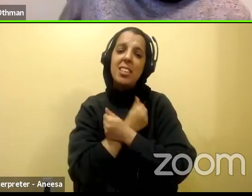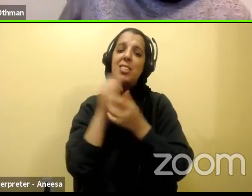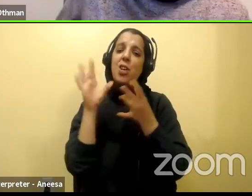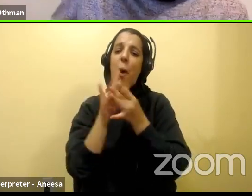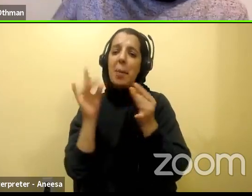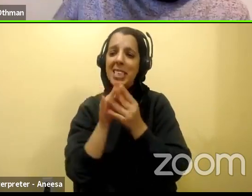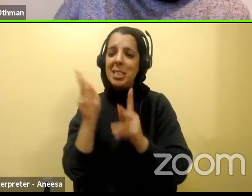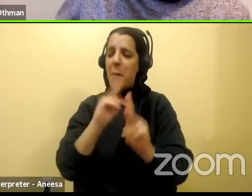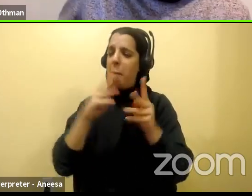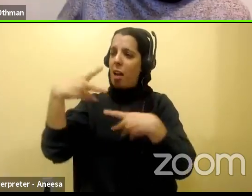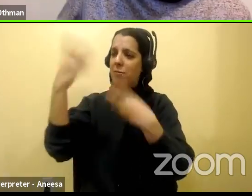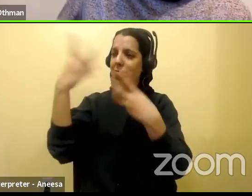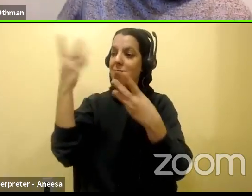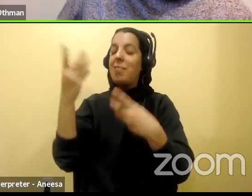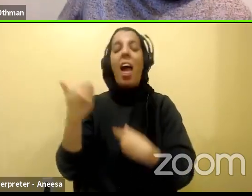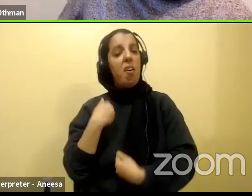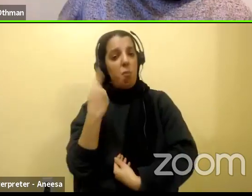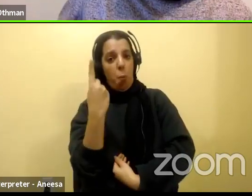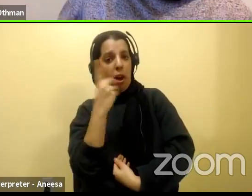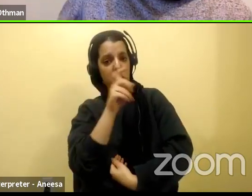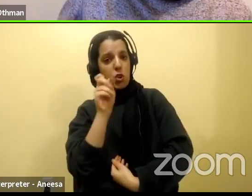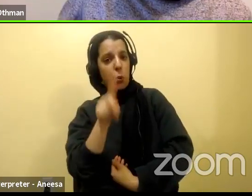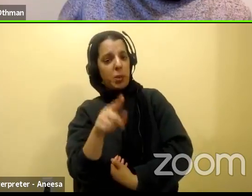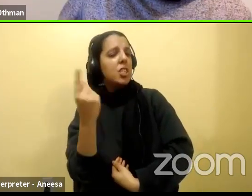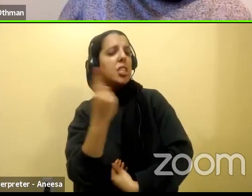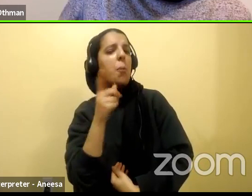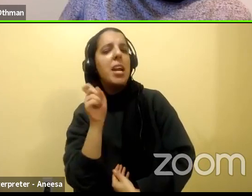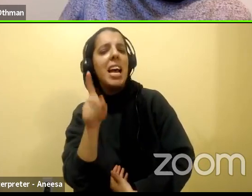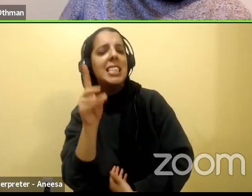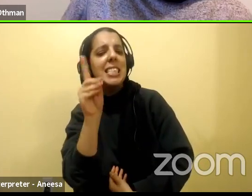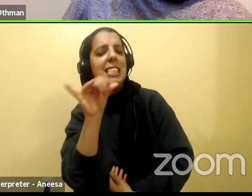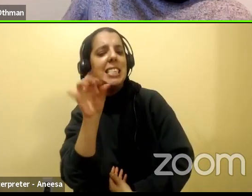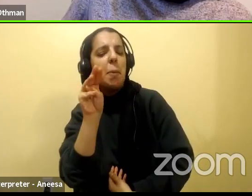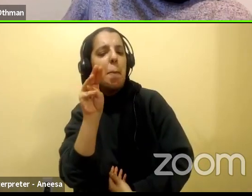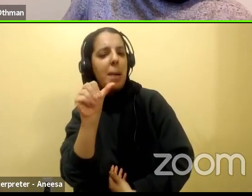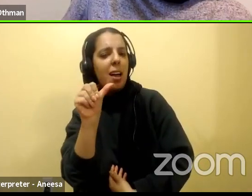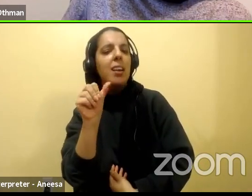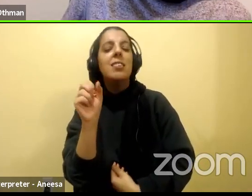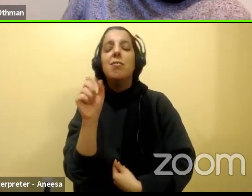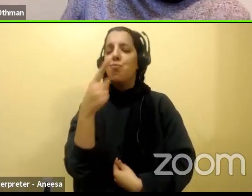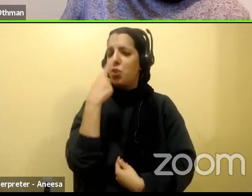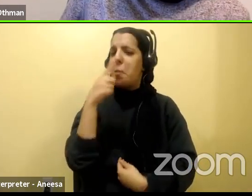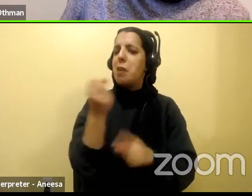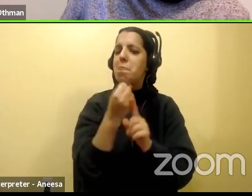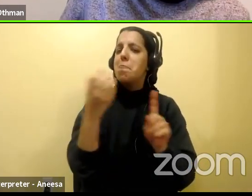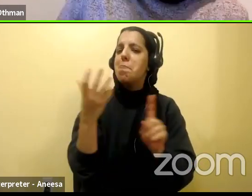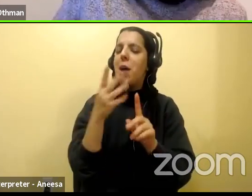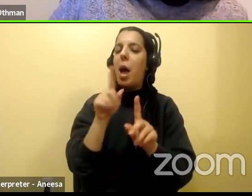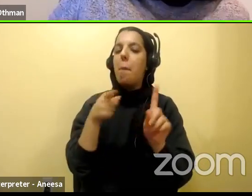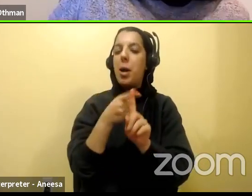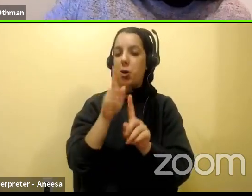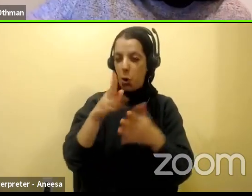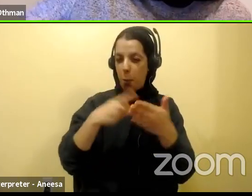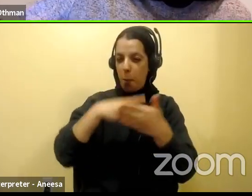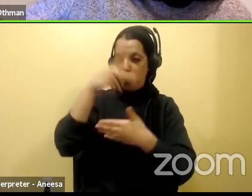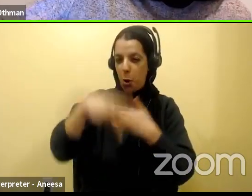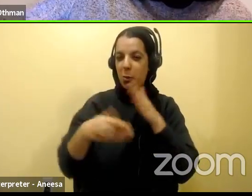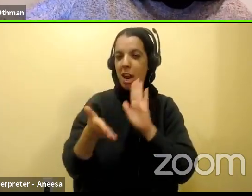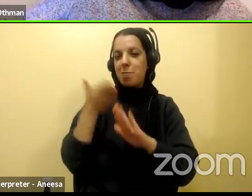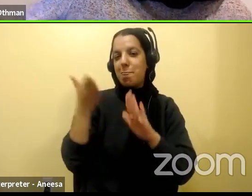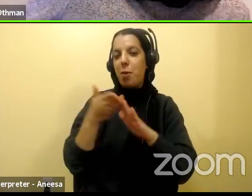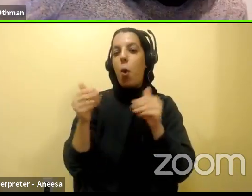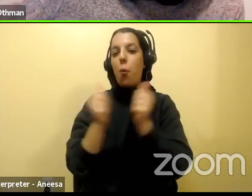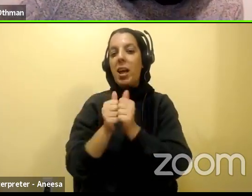things that people are saying. We have one question. Someone's asking Dima, can Dima tell us a little bit about her program she's running with the Syrian